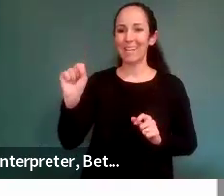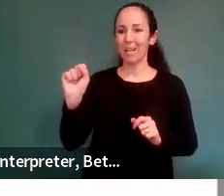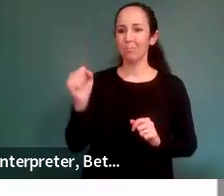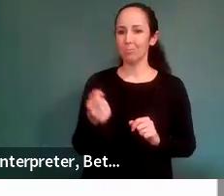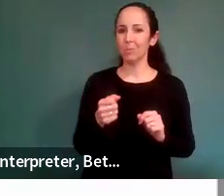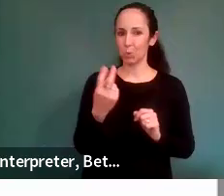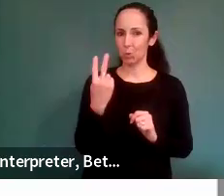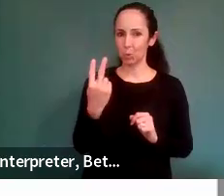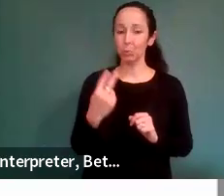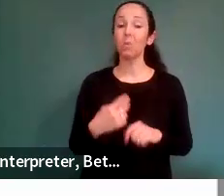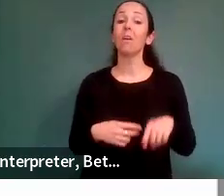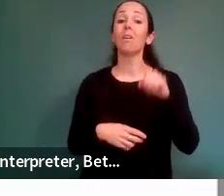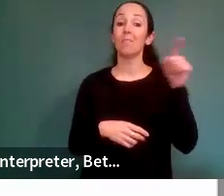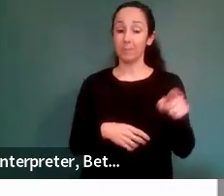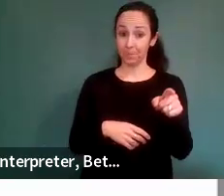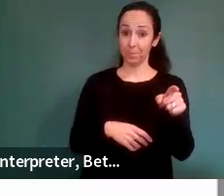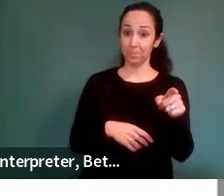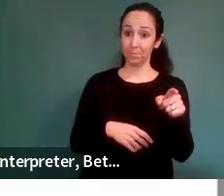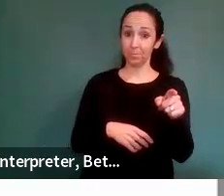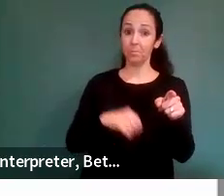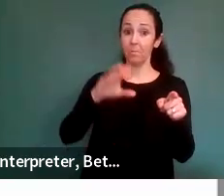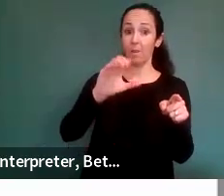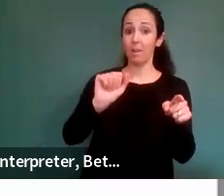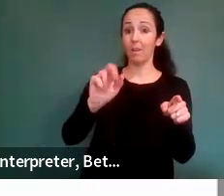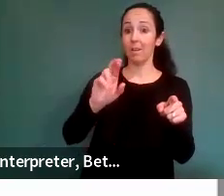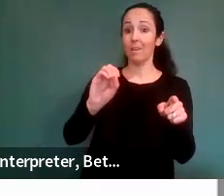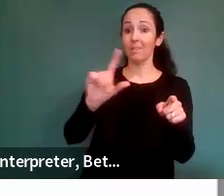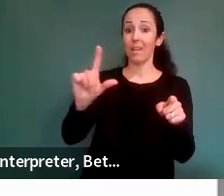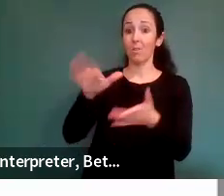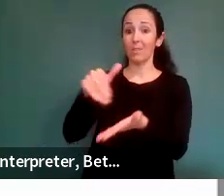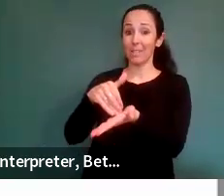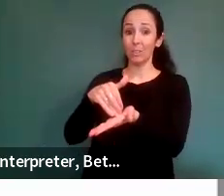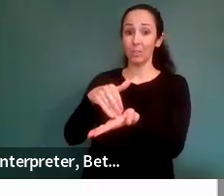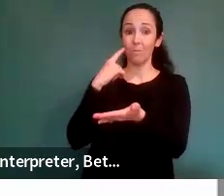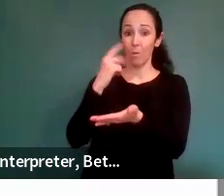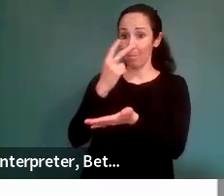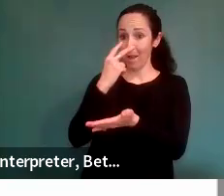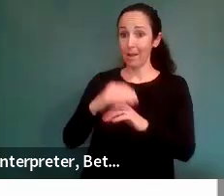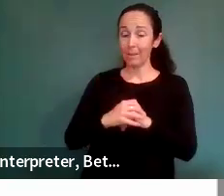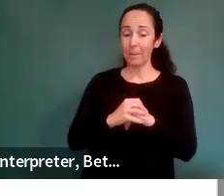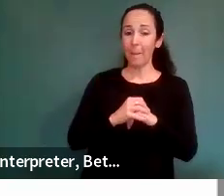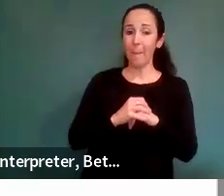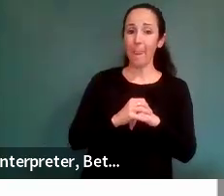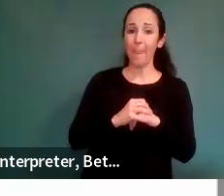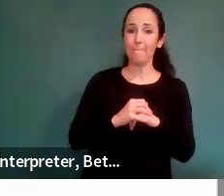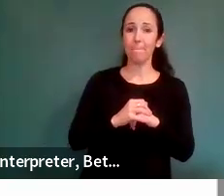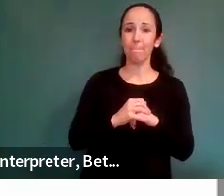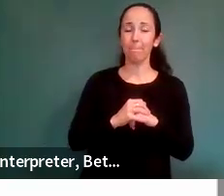The tabs are the Carroll Center for the Blind, our Carroll Center for